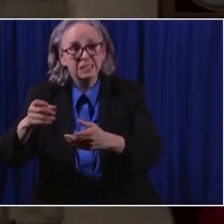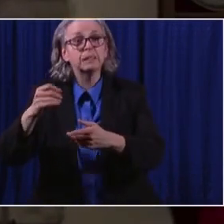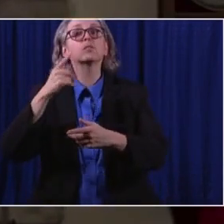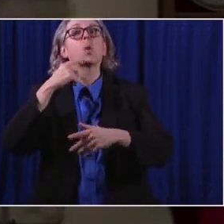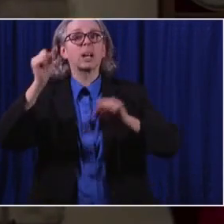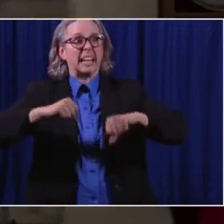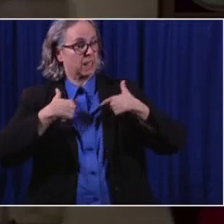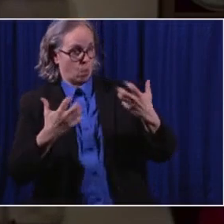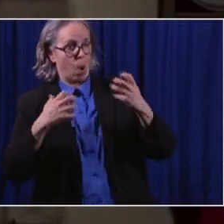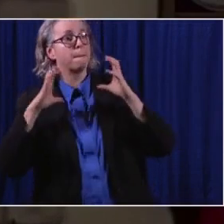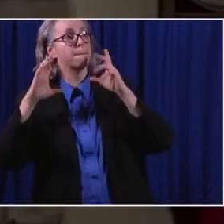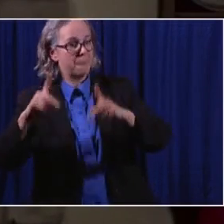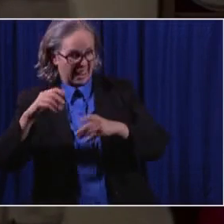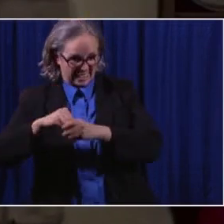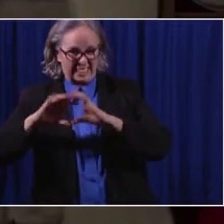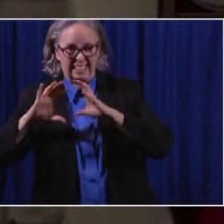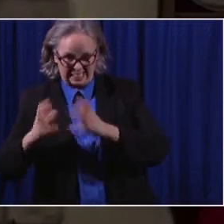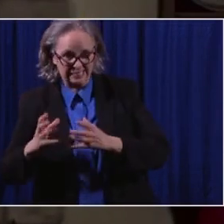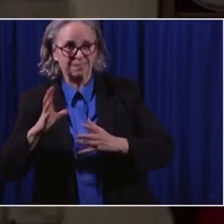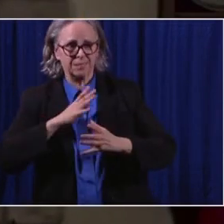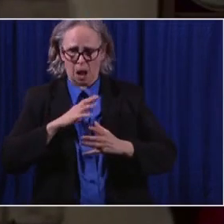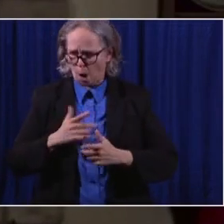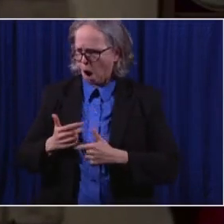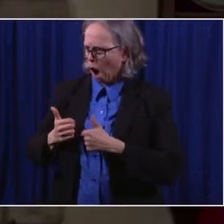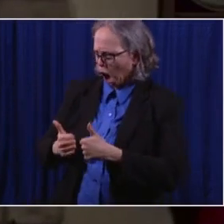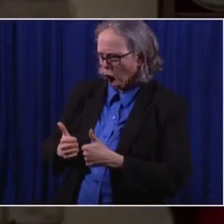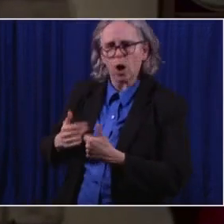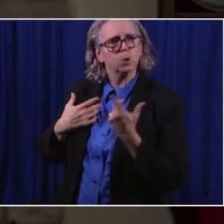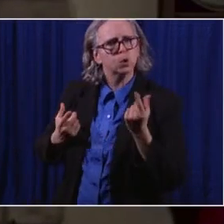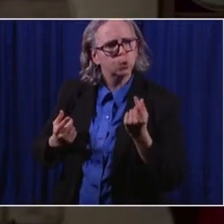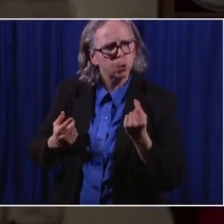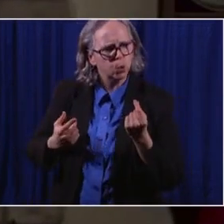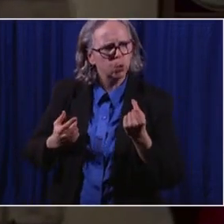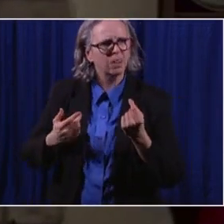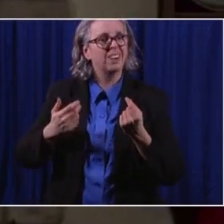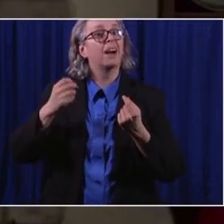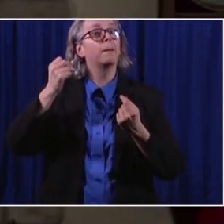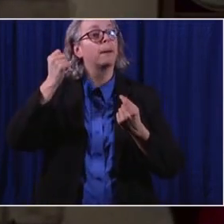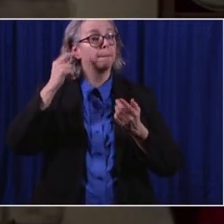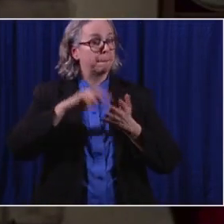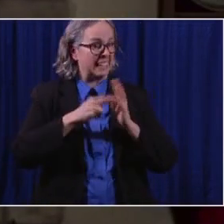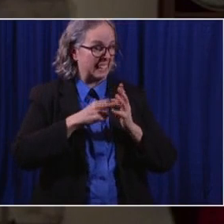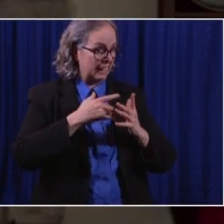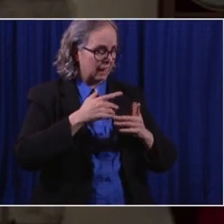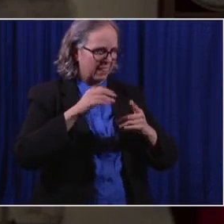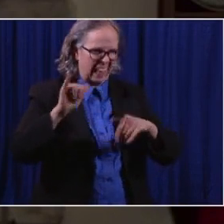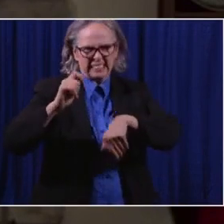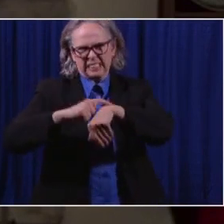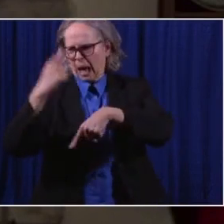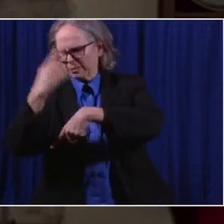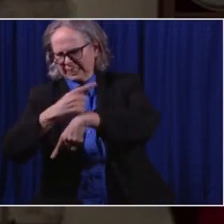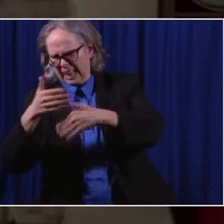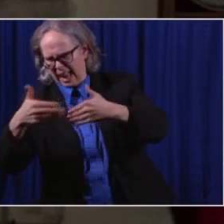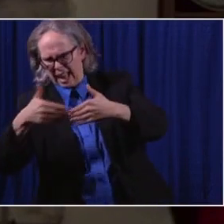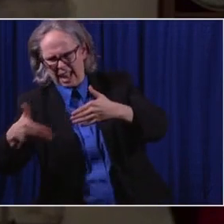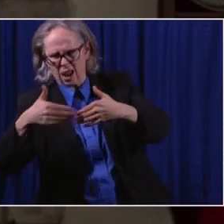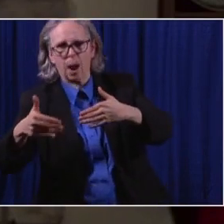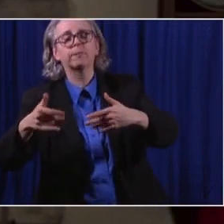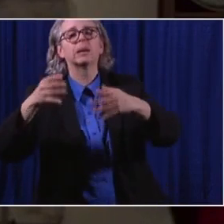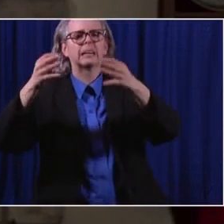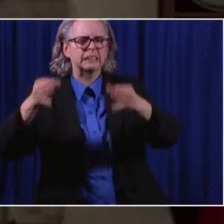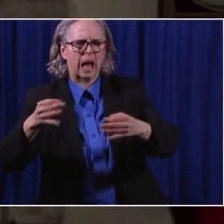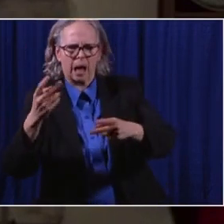we start when we get to whatever date we've set, then they will be out. The people who work in that